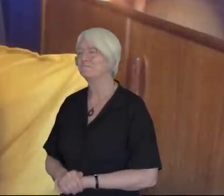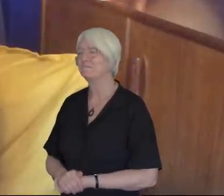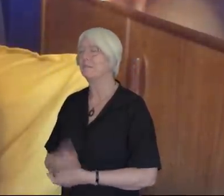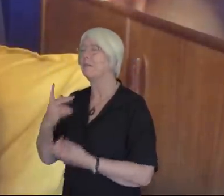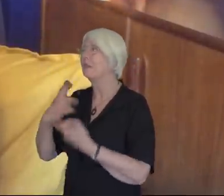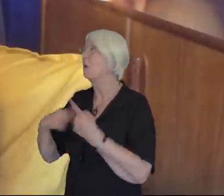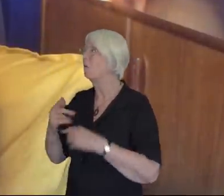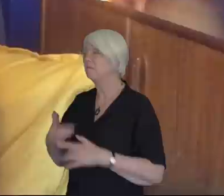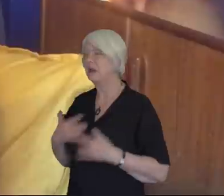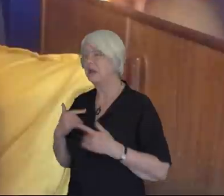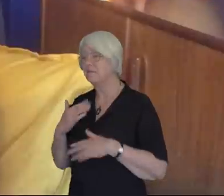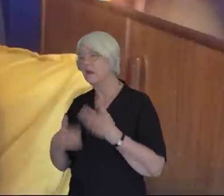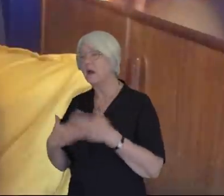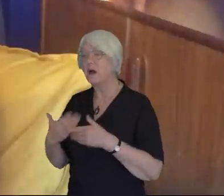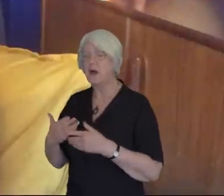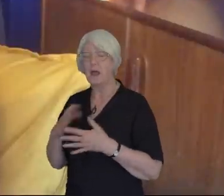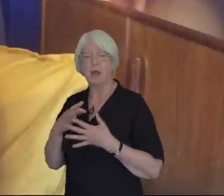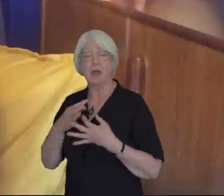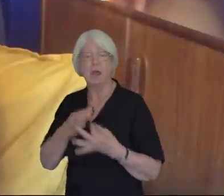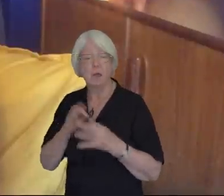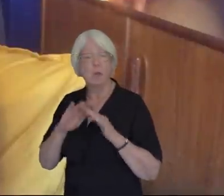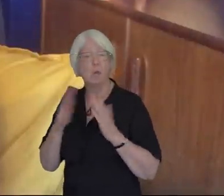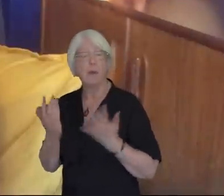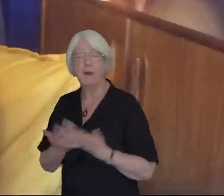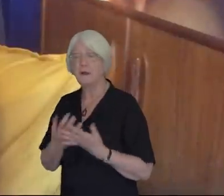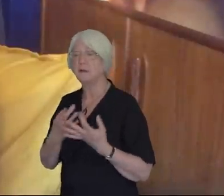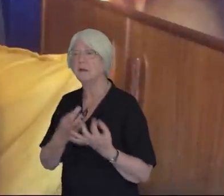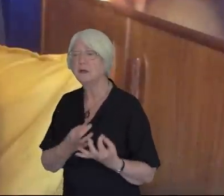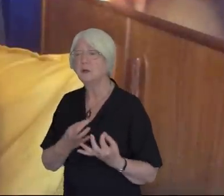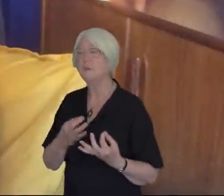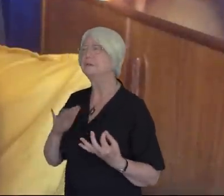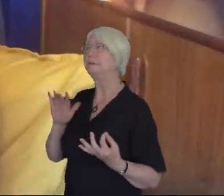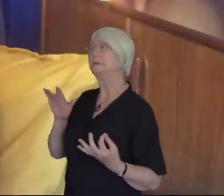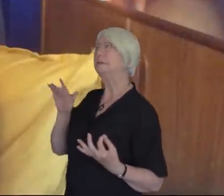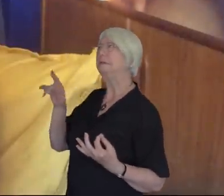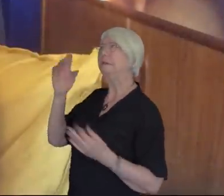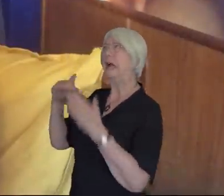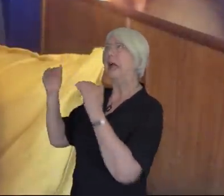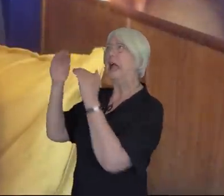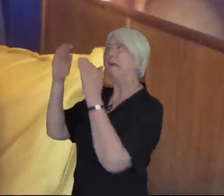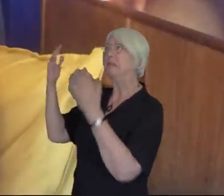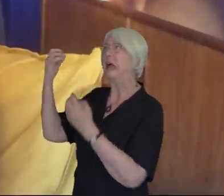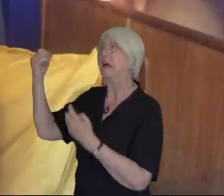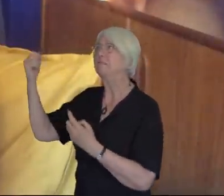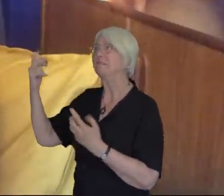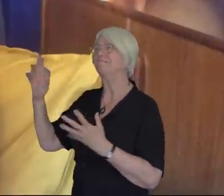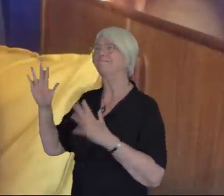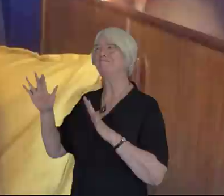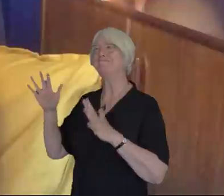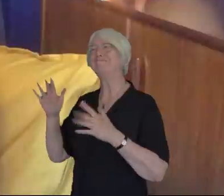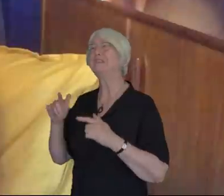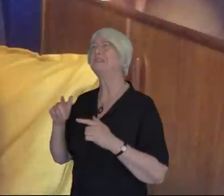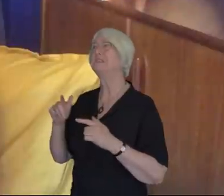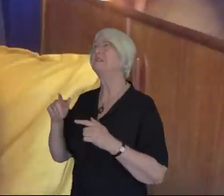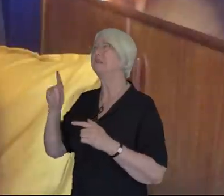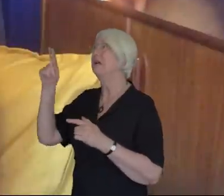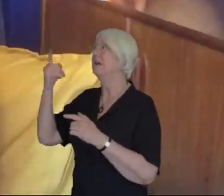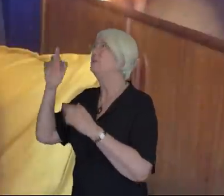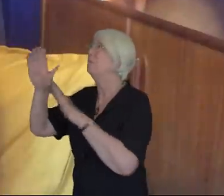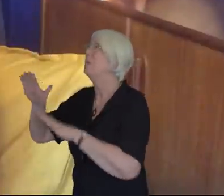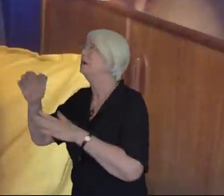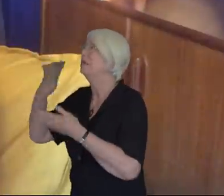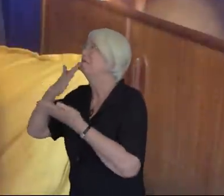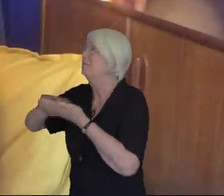We have lived for this world alone and doubted our home in heaven. In your mercy, forgive